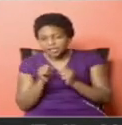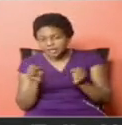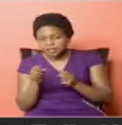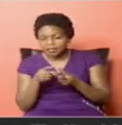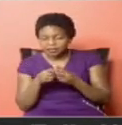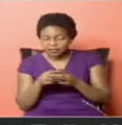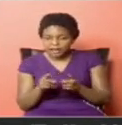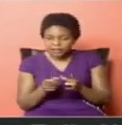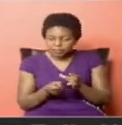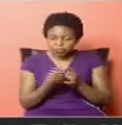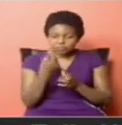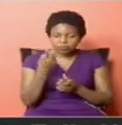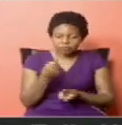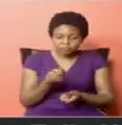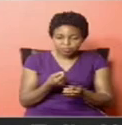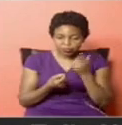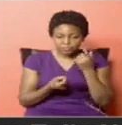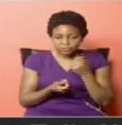in.